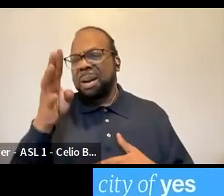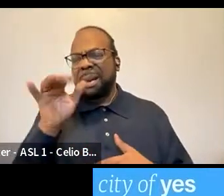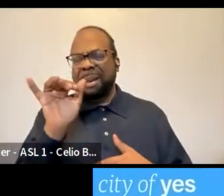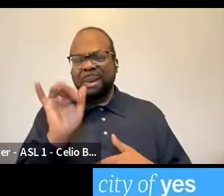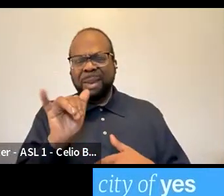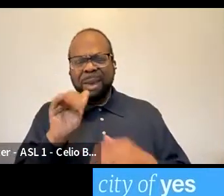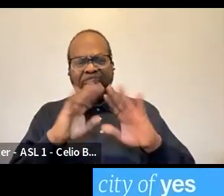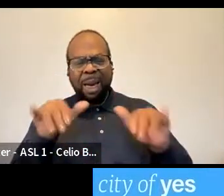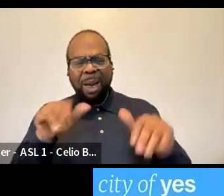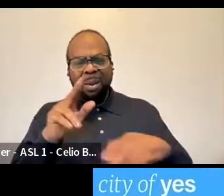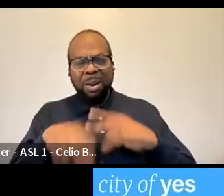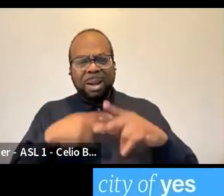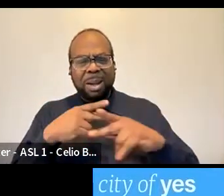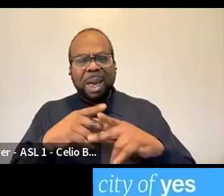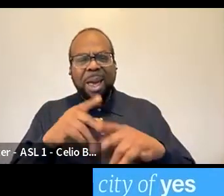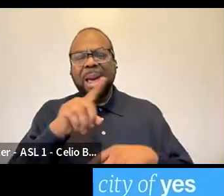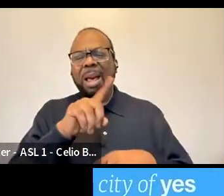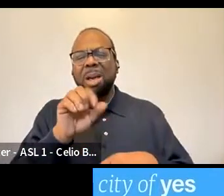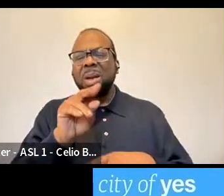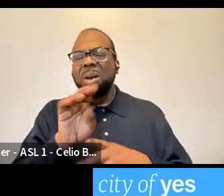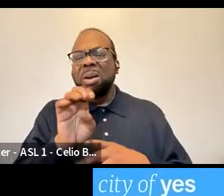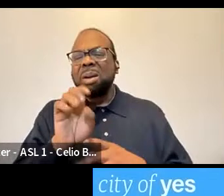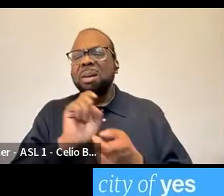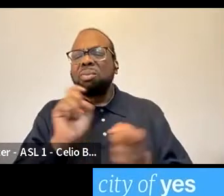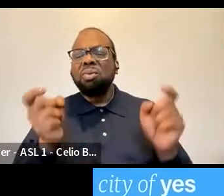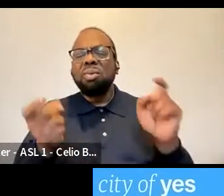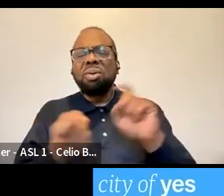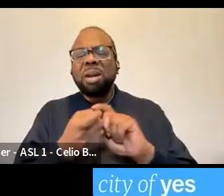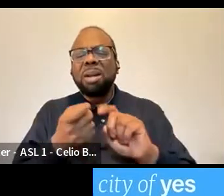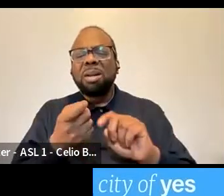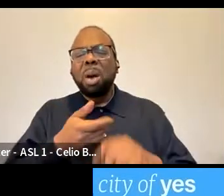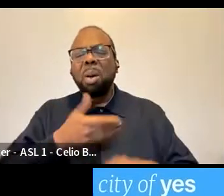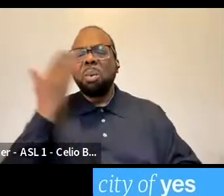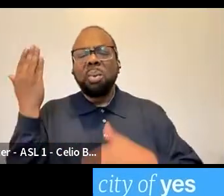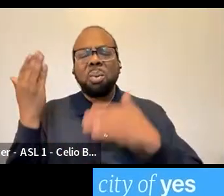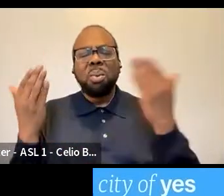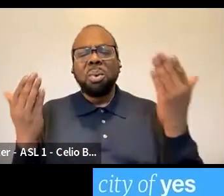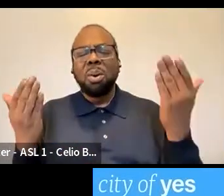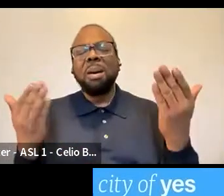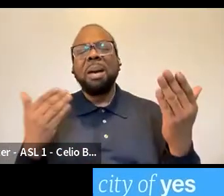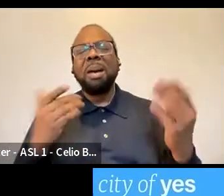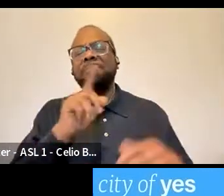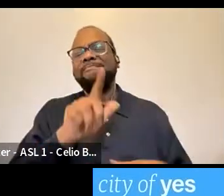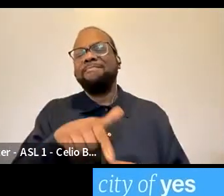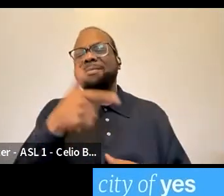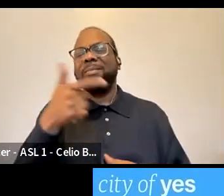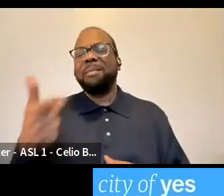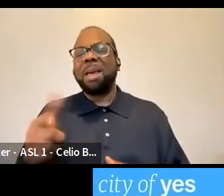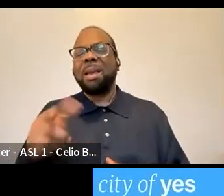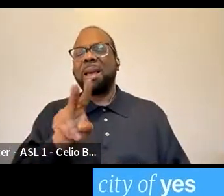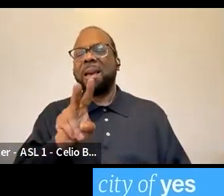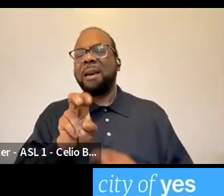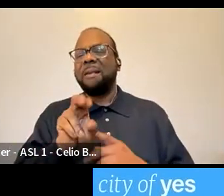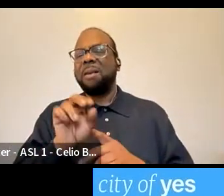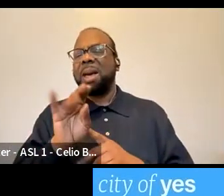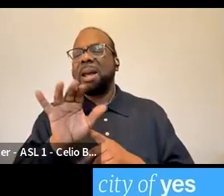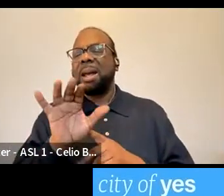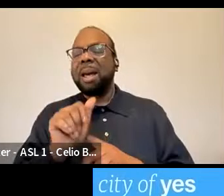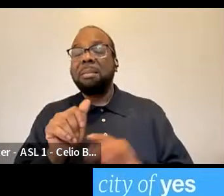unfortunately zoning changes, you know, wiped from the face of the map. So I'll hand it back over to Veronica. I want to